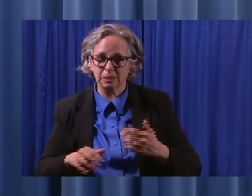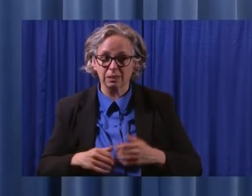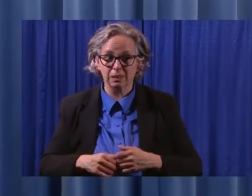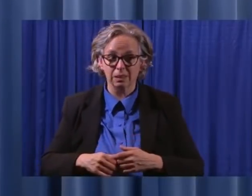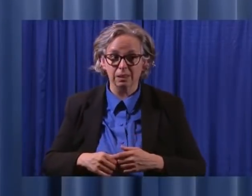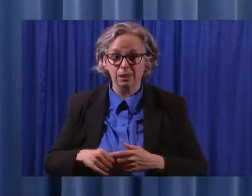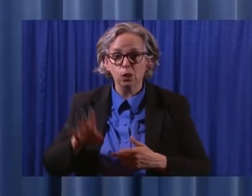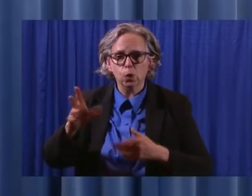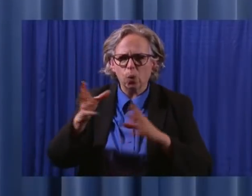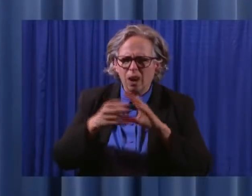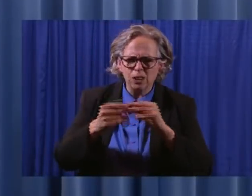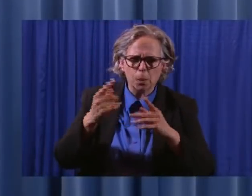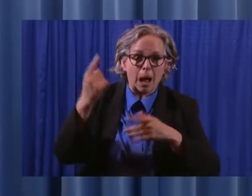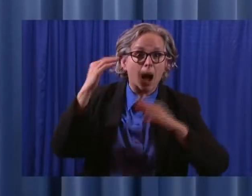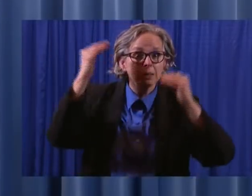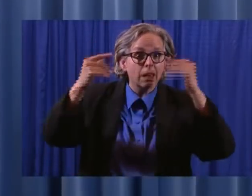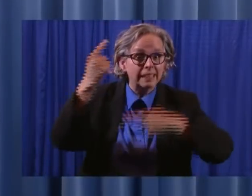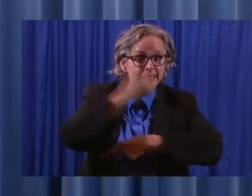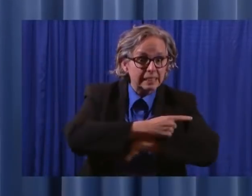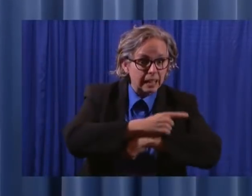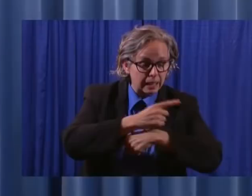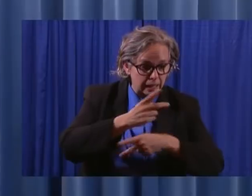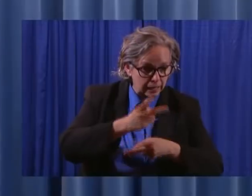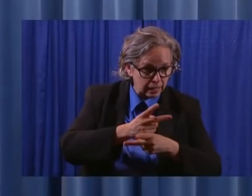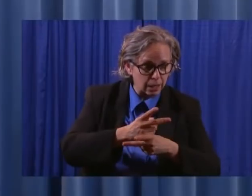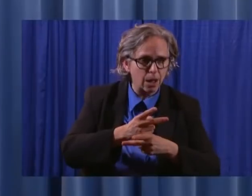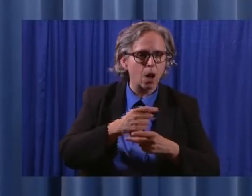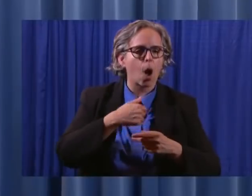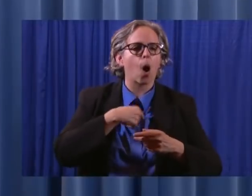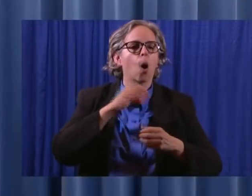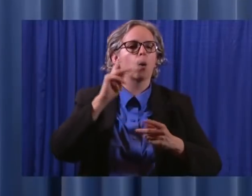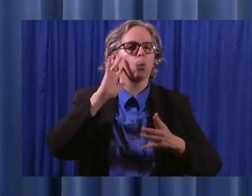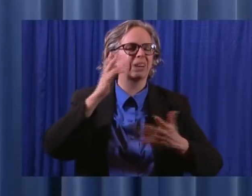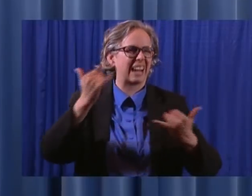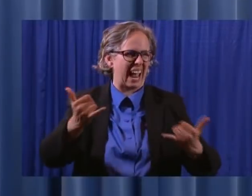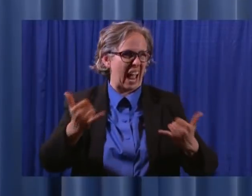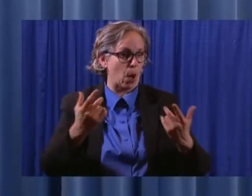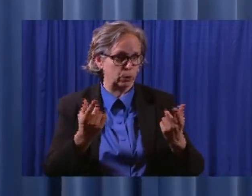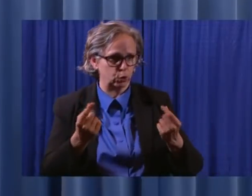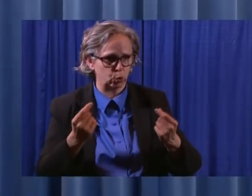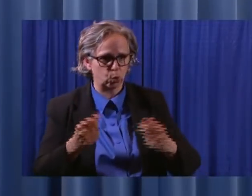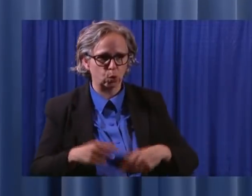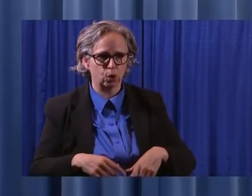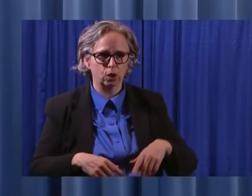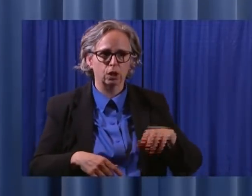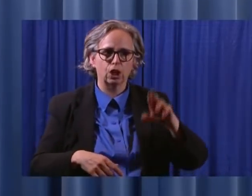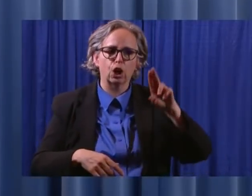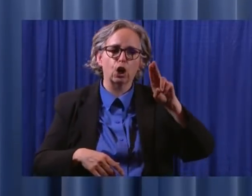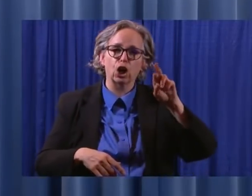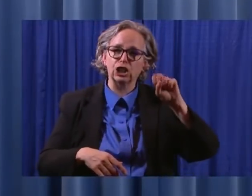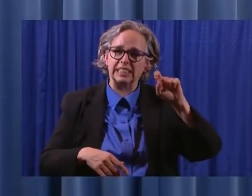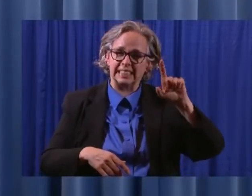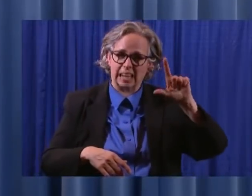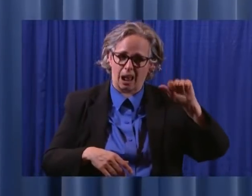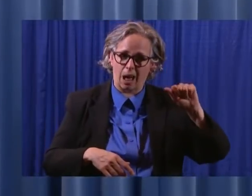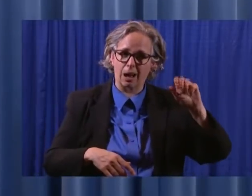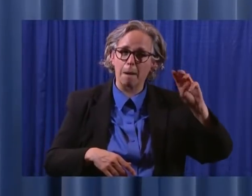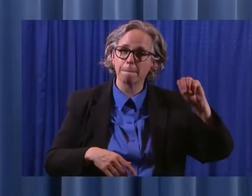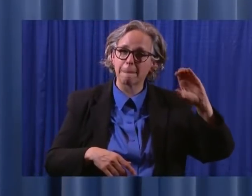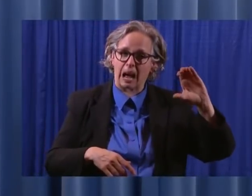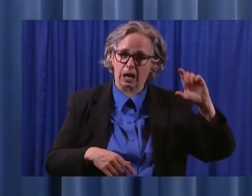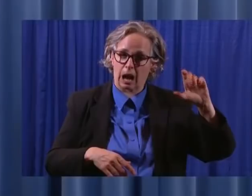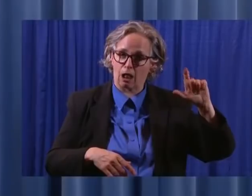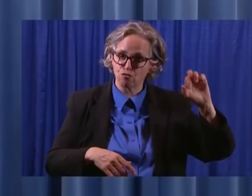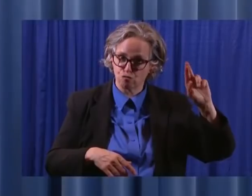We are working, Ursel McElroy, who heads up our Department of Aging, she and I have spent a lot of time talking. She spent a lot of